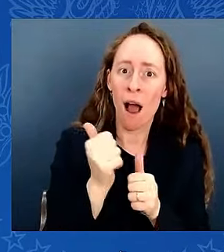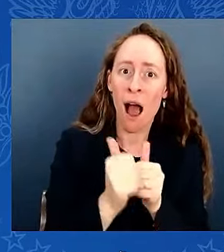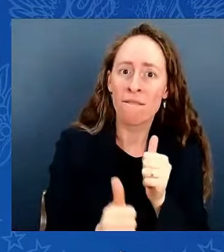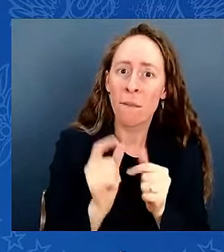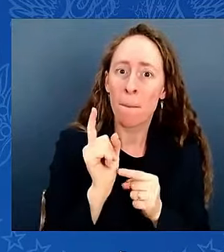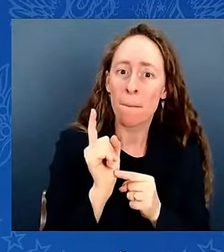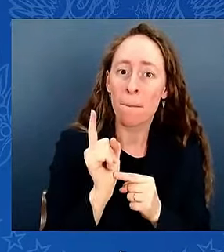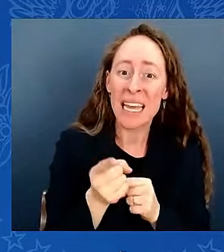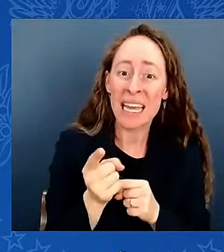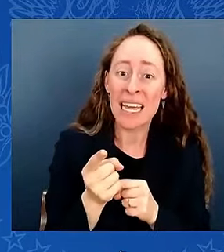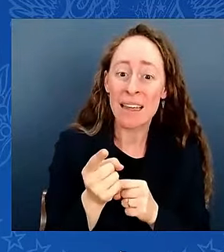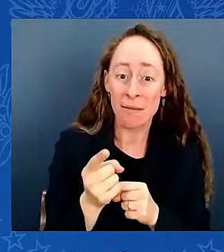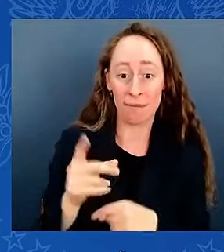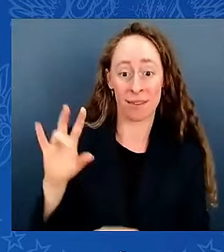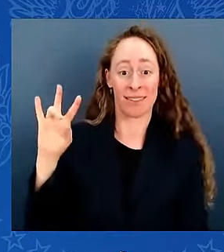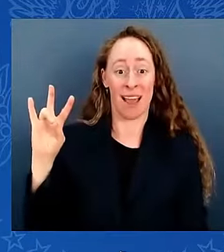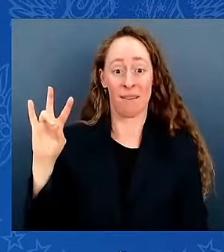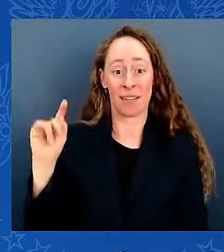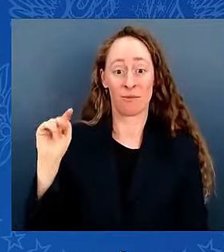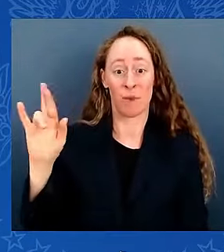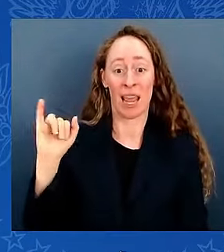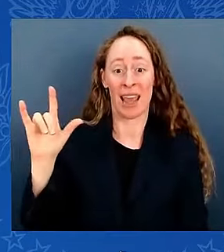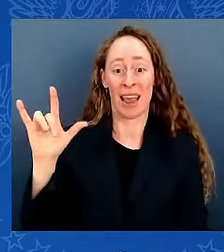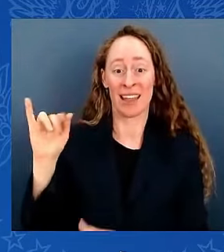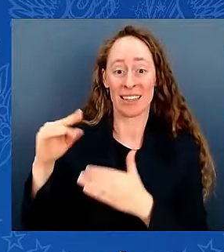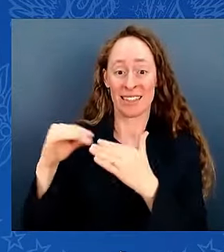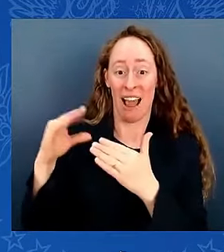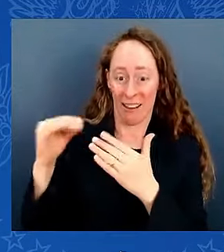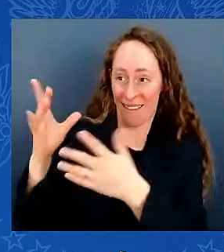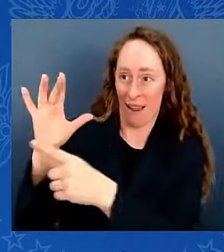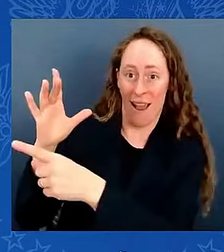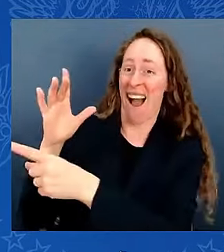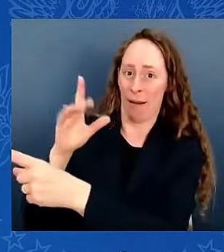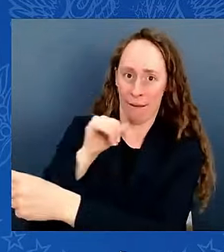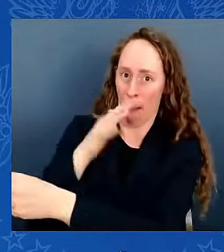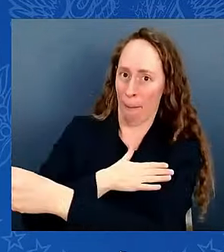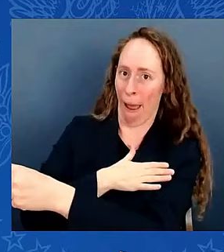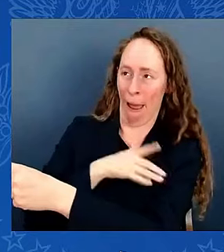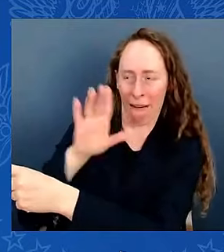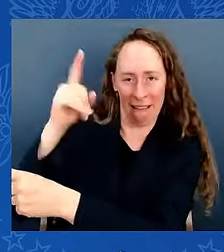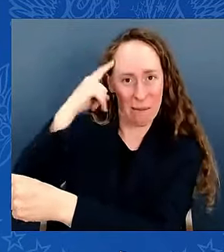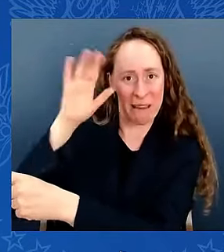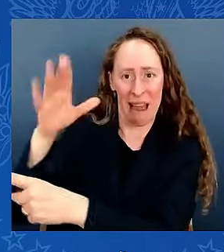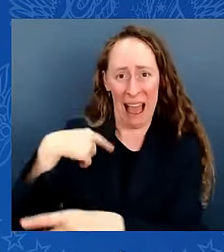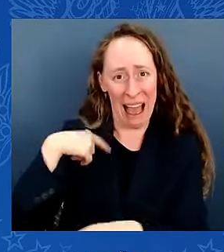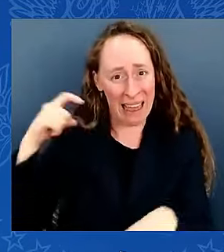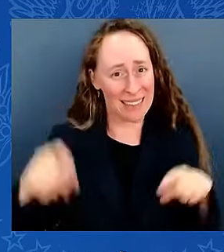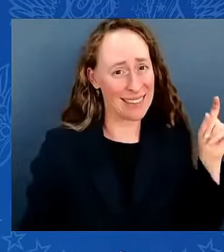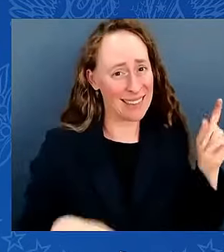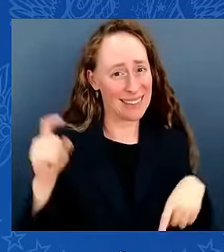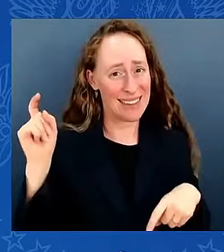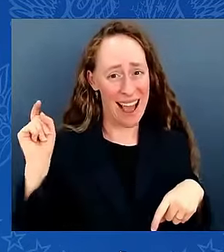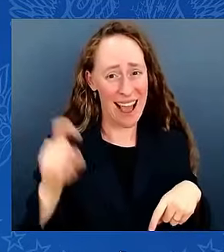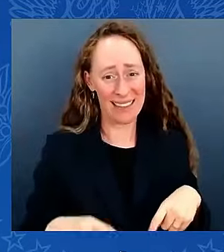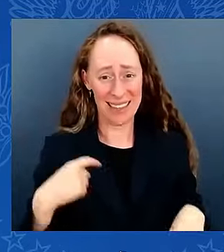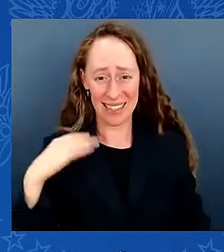counts. So I started to back up quietly, and you go, "Where are you going?" And I said, "Well, I guess